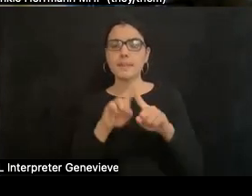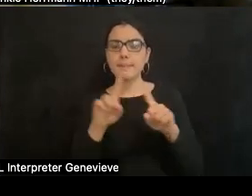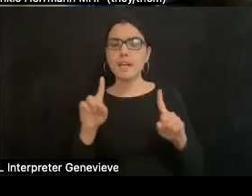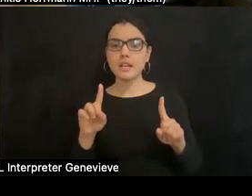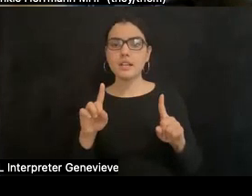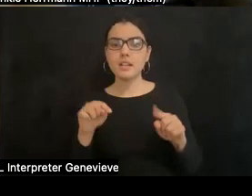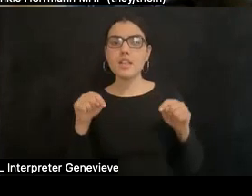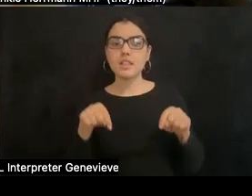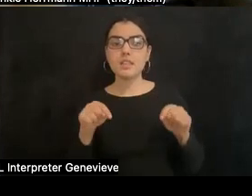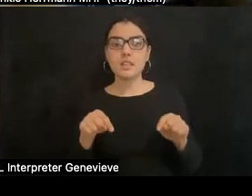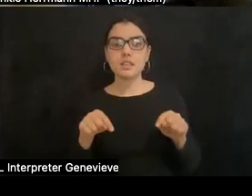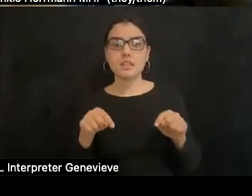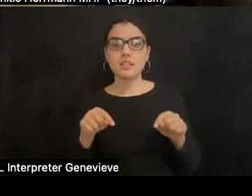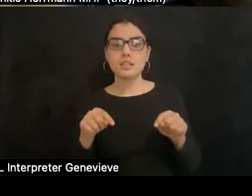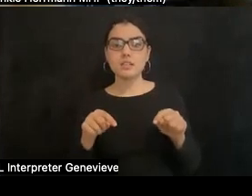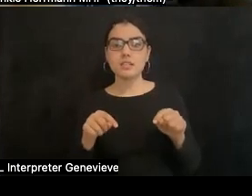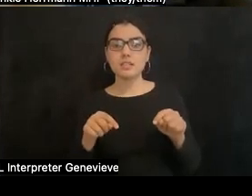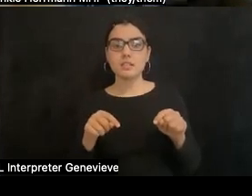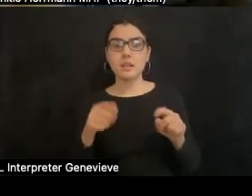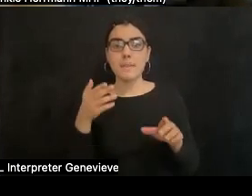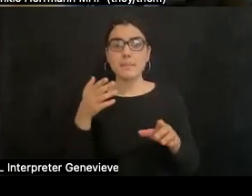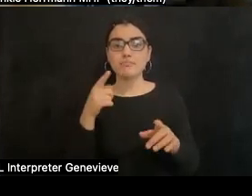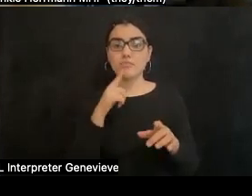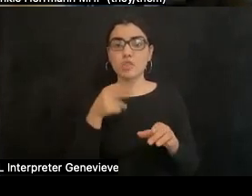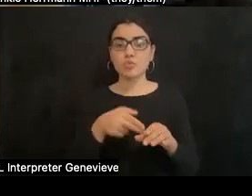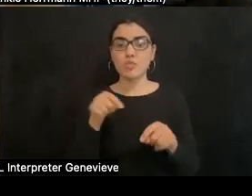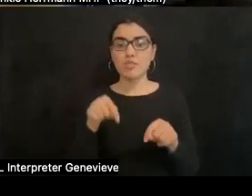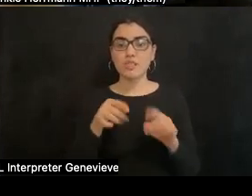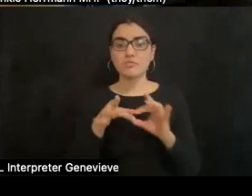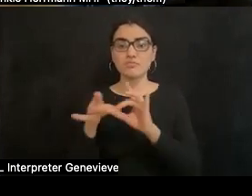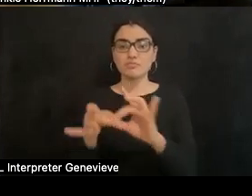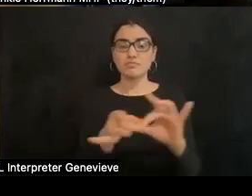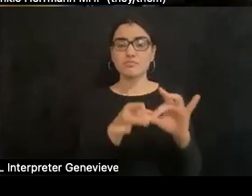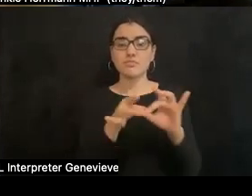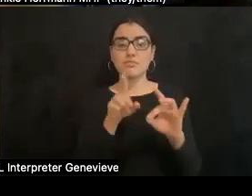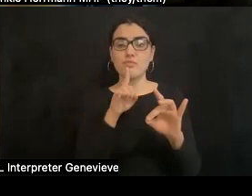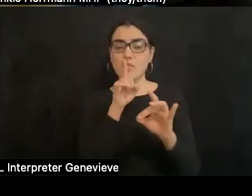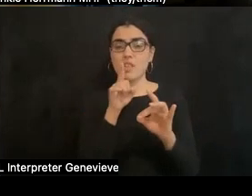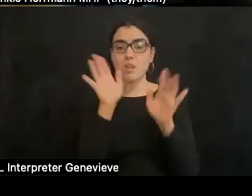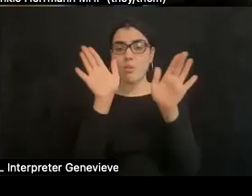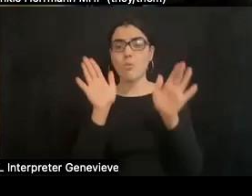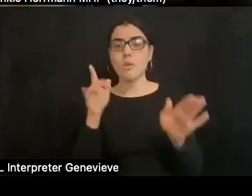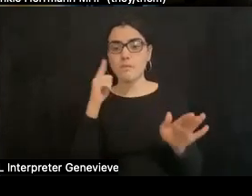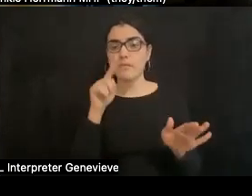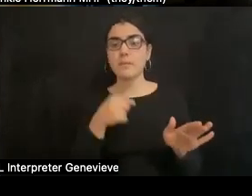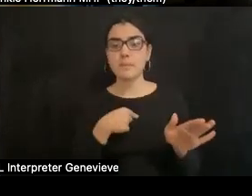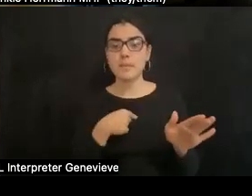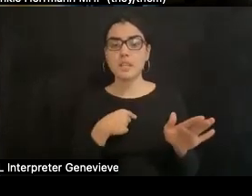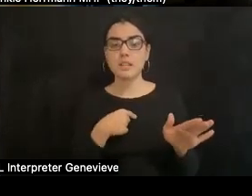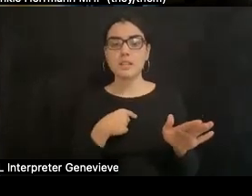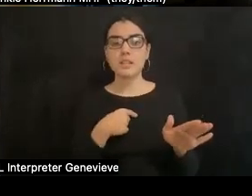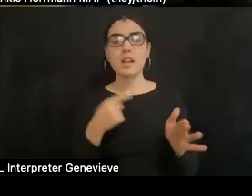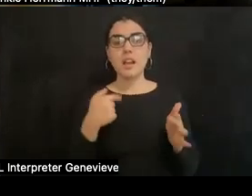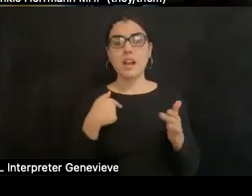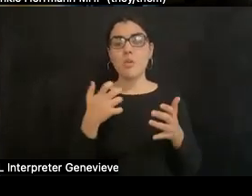yeah, this has been being part of this coalition has been awesome for me, and I just want to